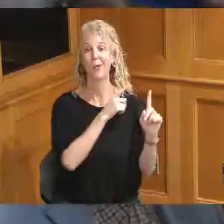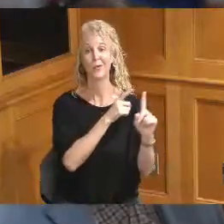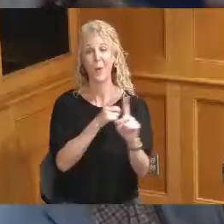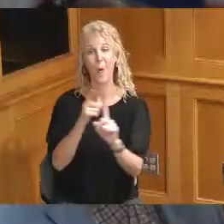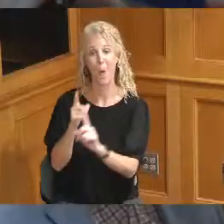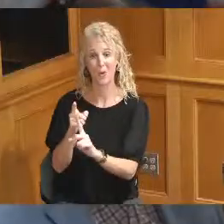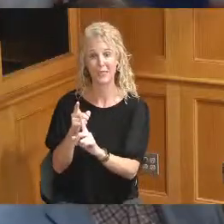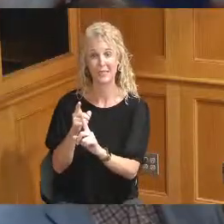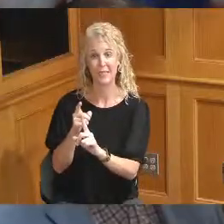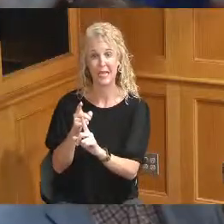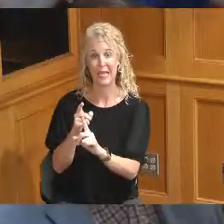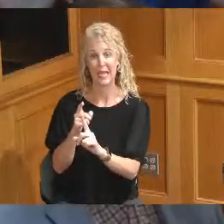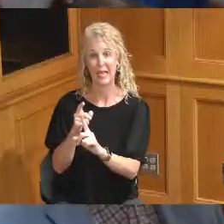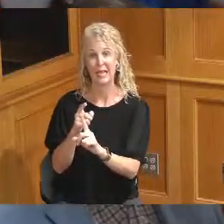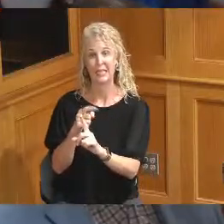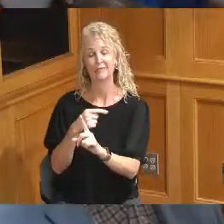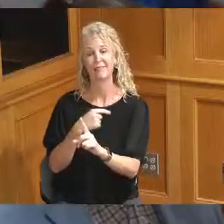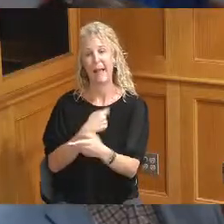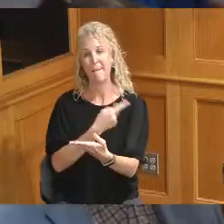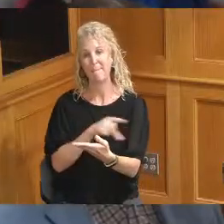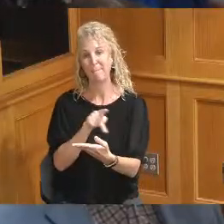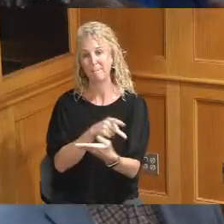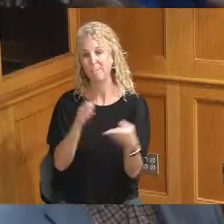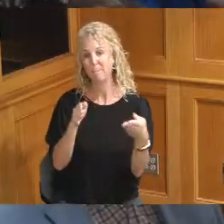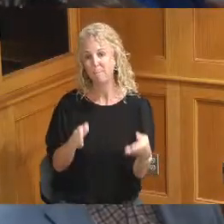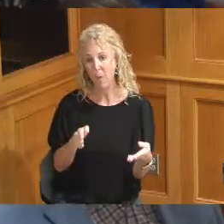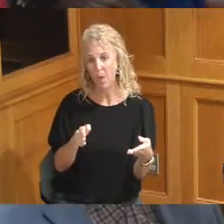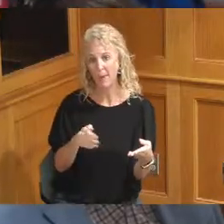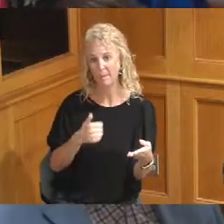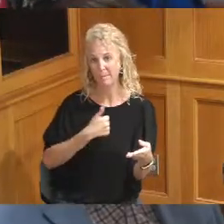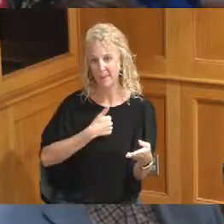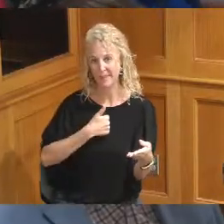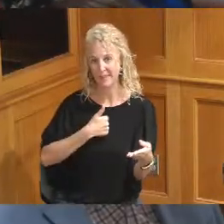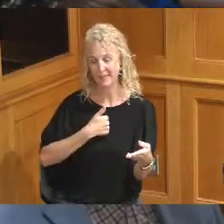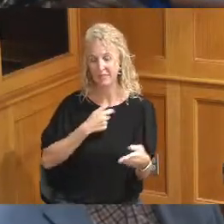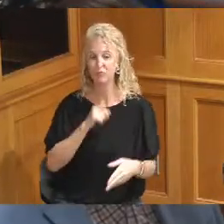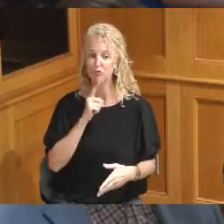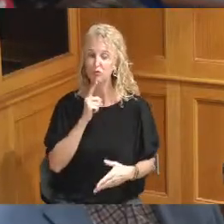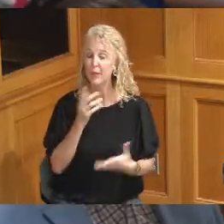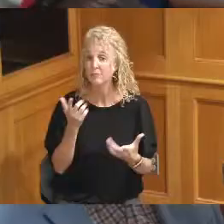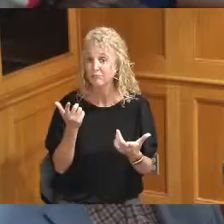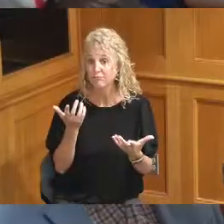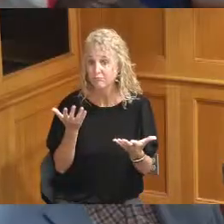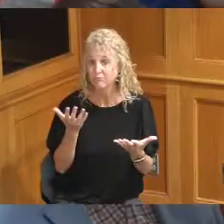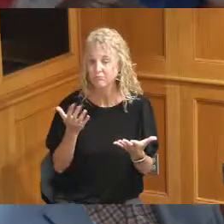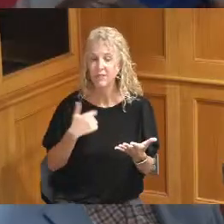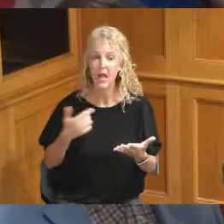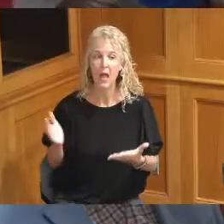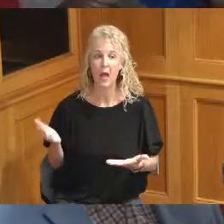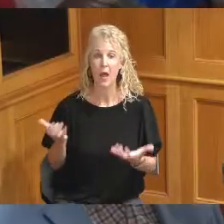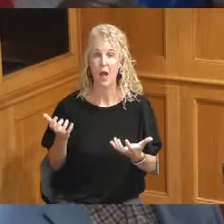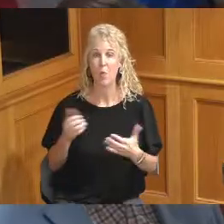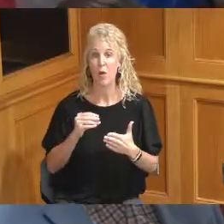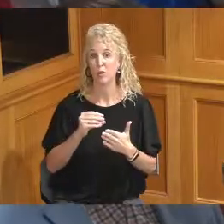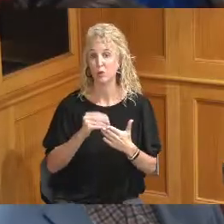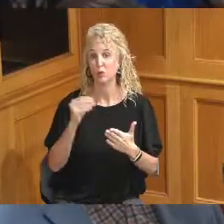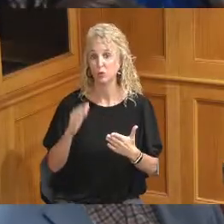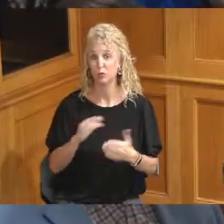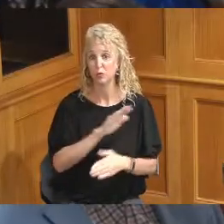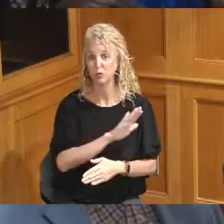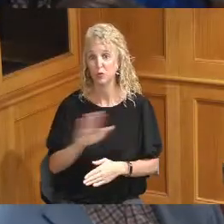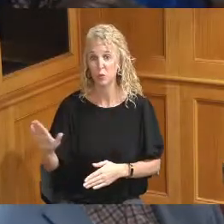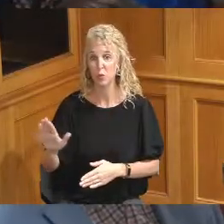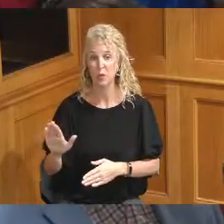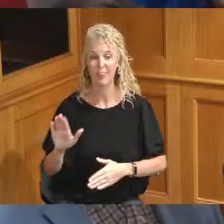of course, since I am a poet, it's very heavy on it's Voices Unleashed. So we work with students with their